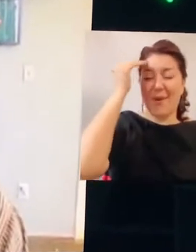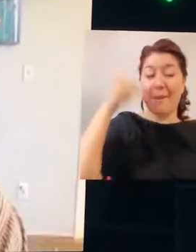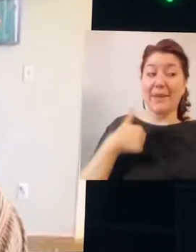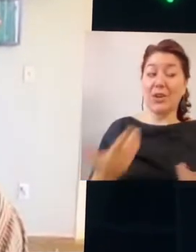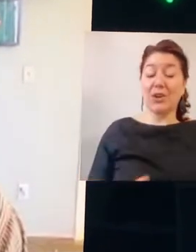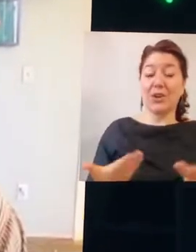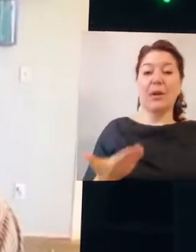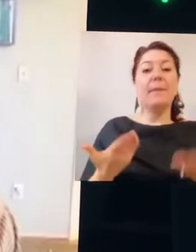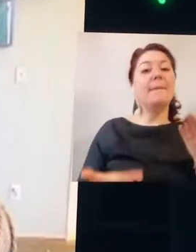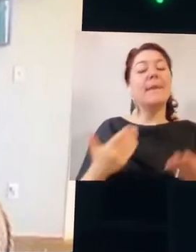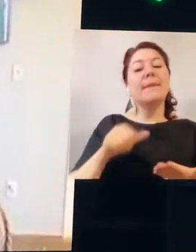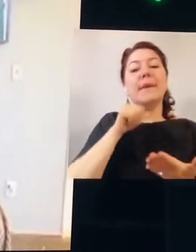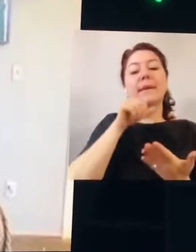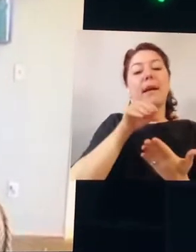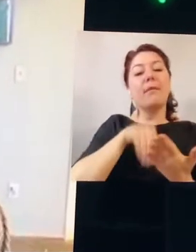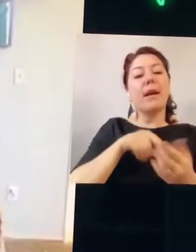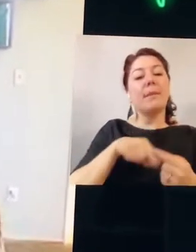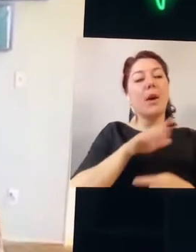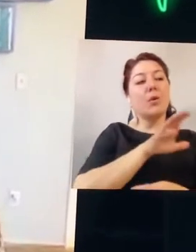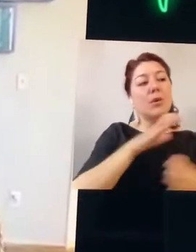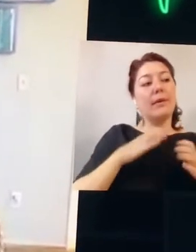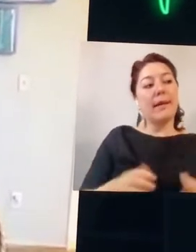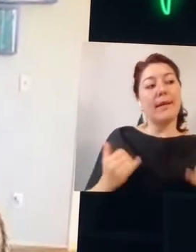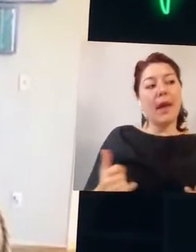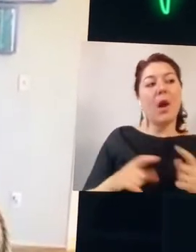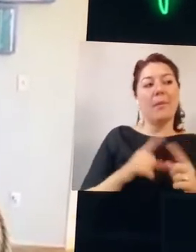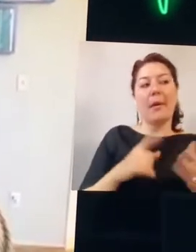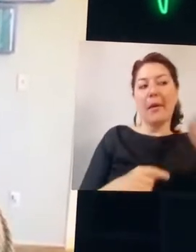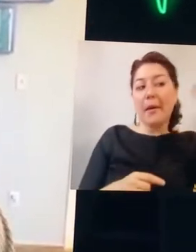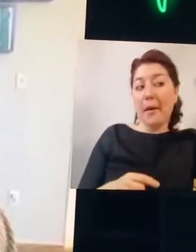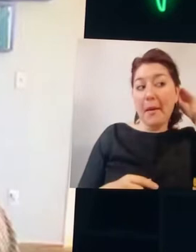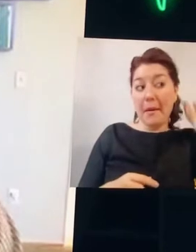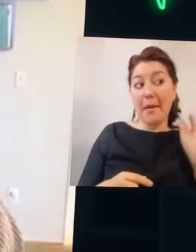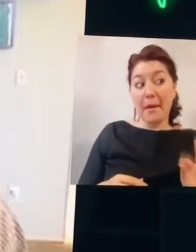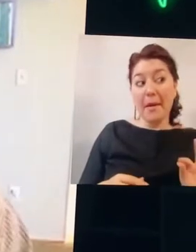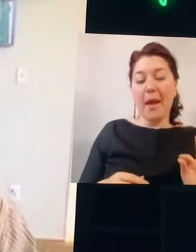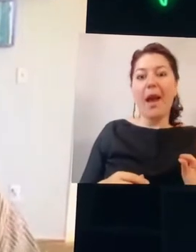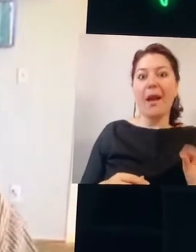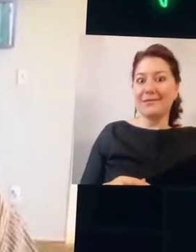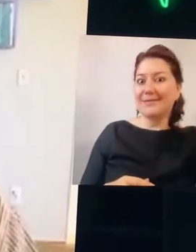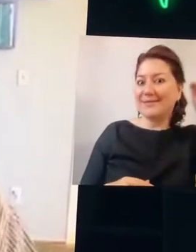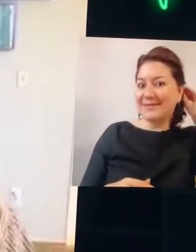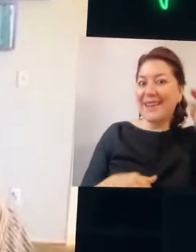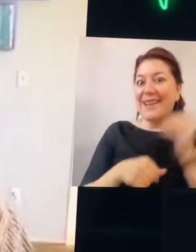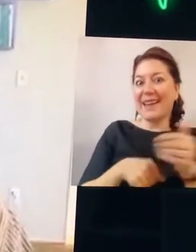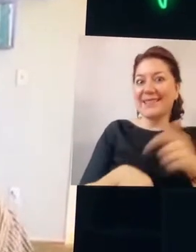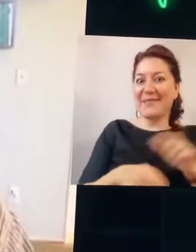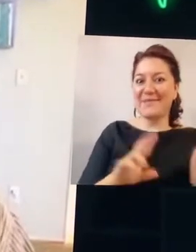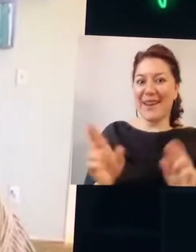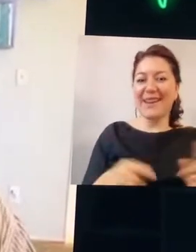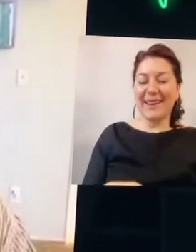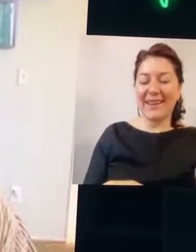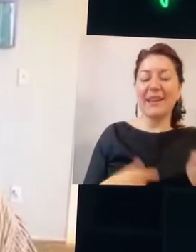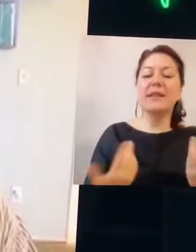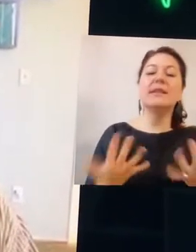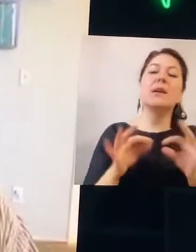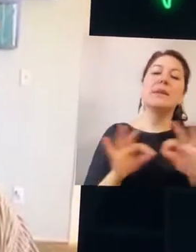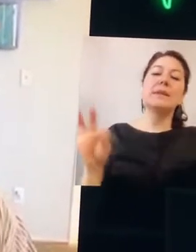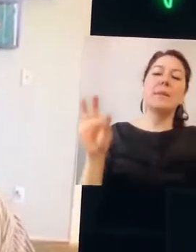your client now, but I will keep that in mind. So next time I will. So it's important for you to